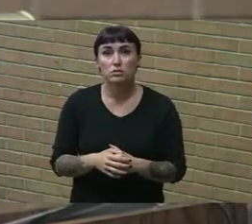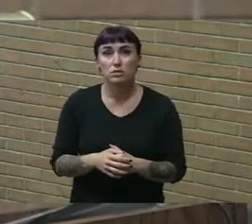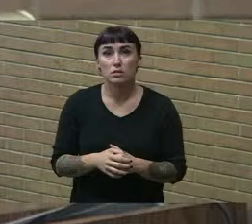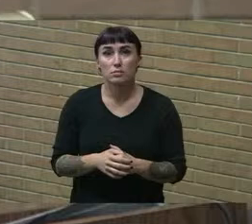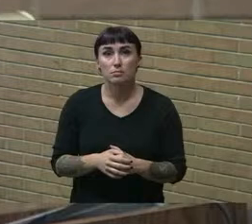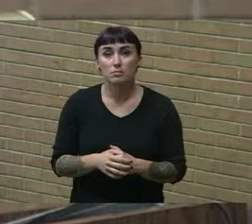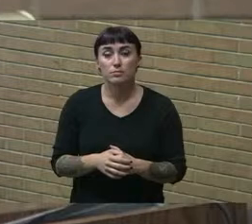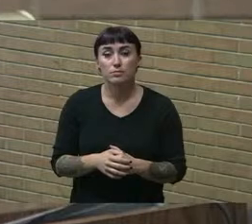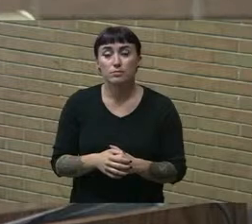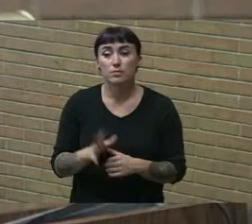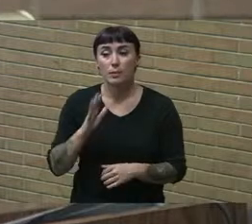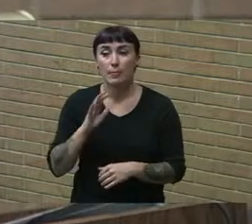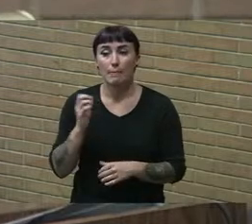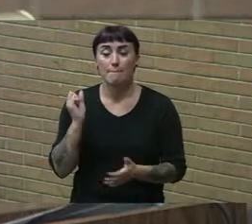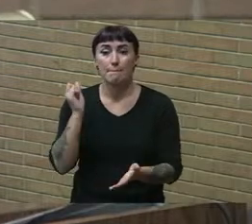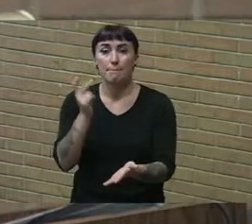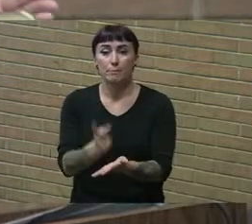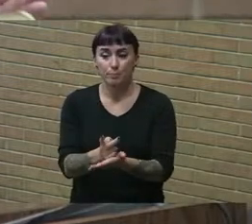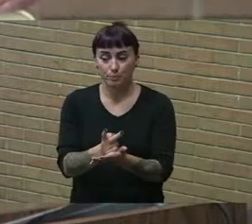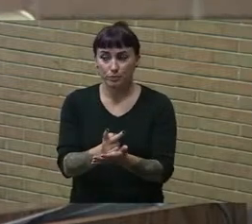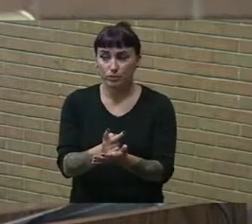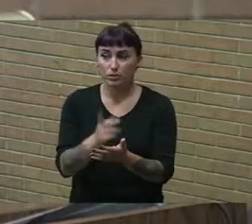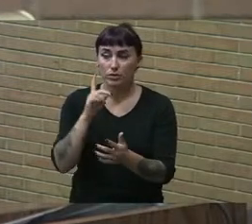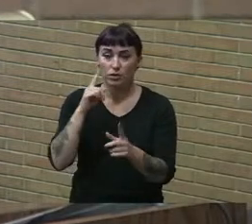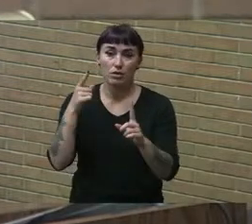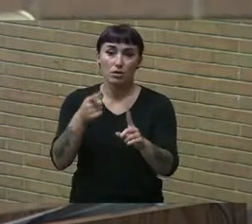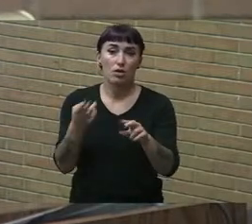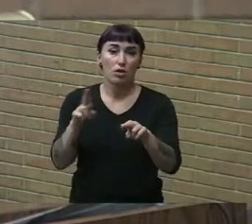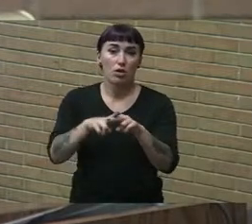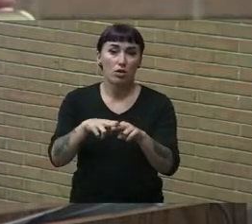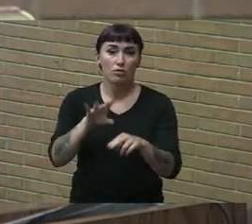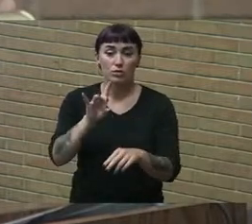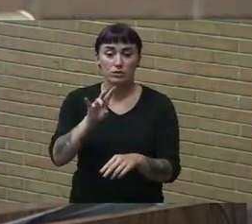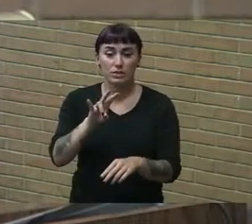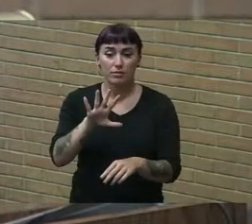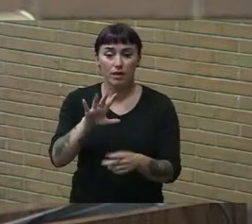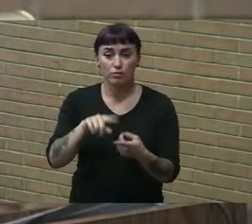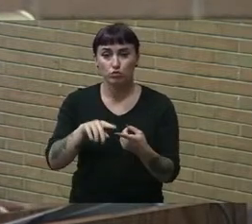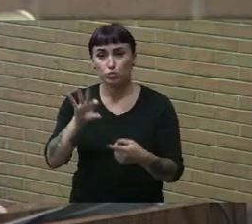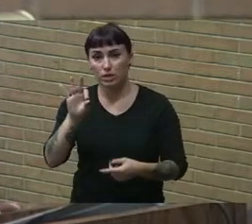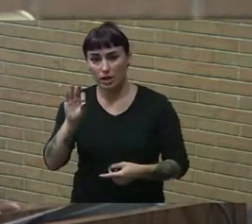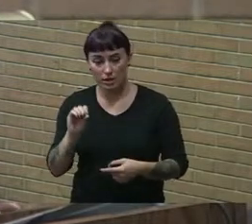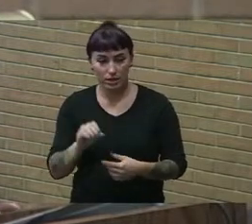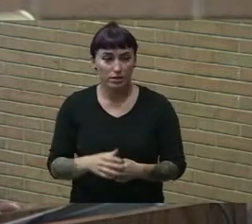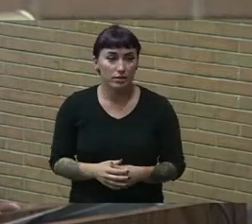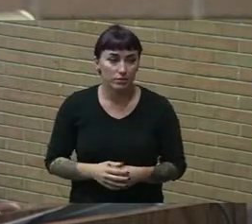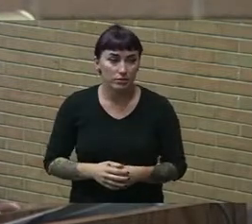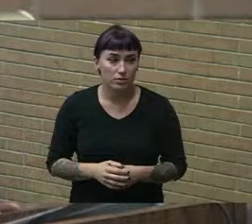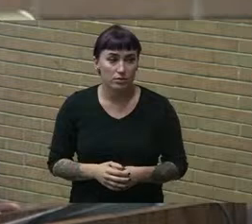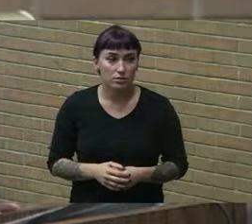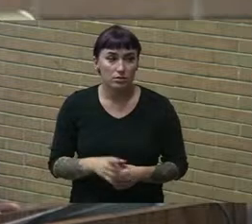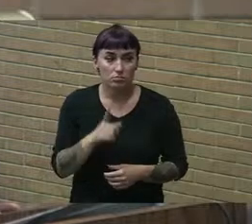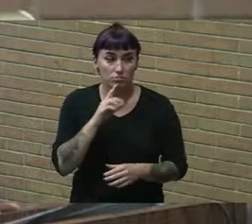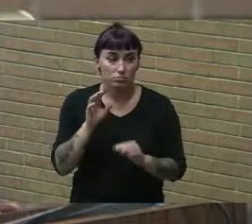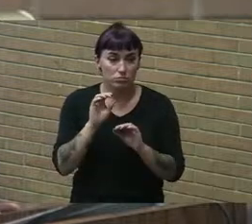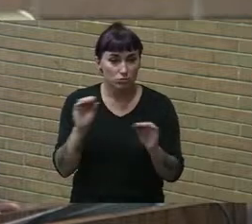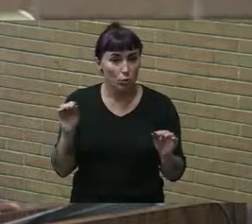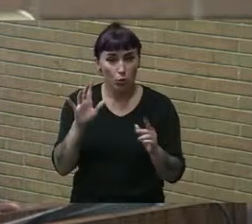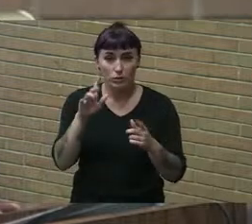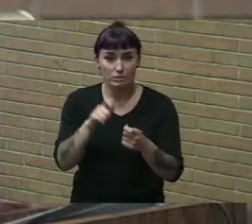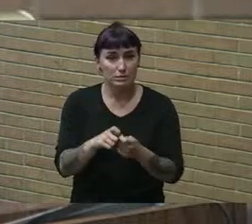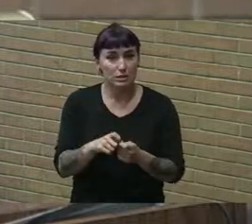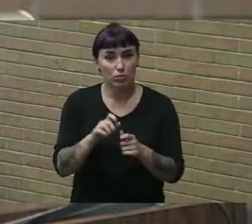is the authorization is sought to be increased from 75 to 90. There was no